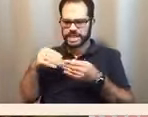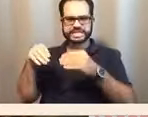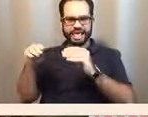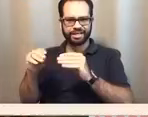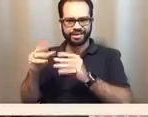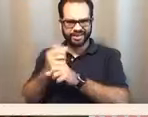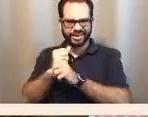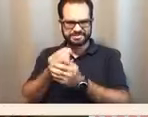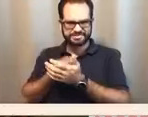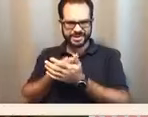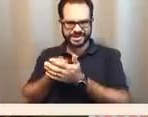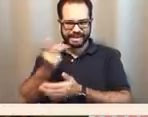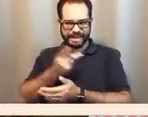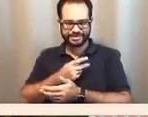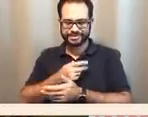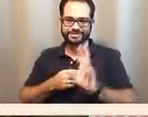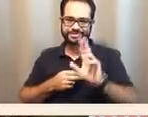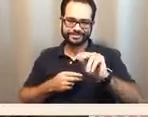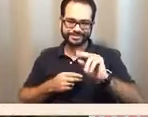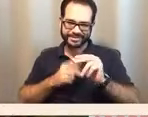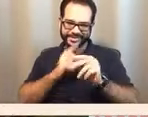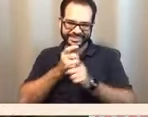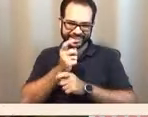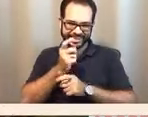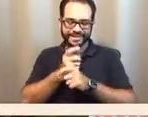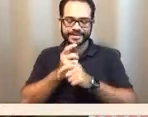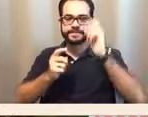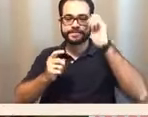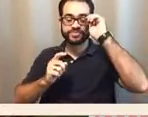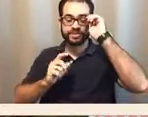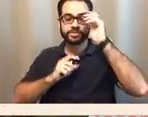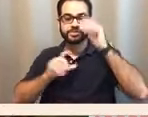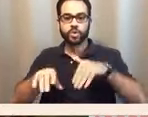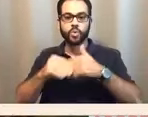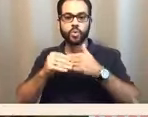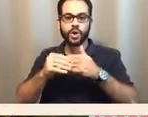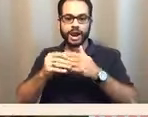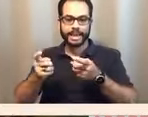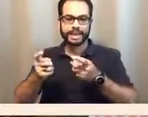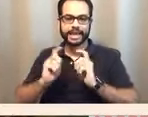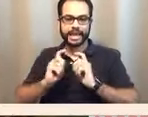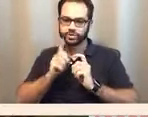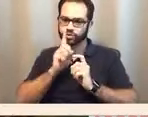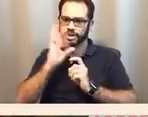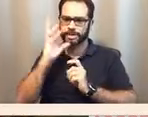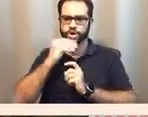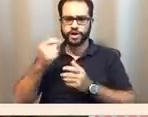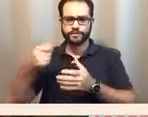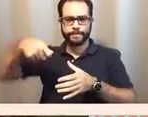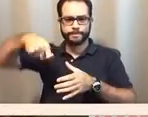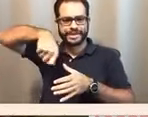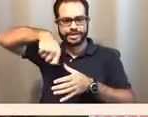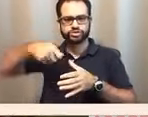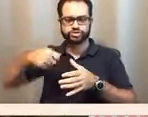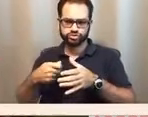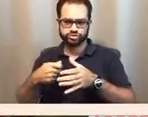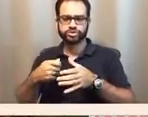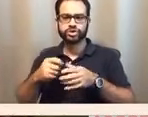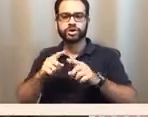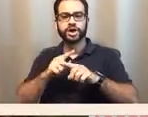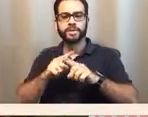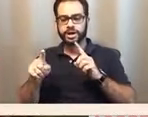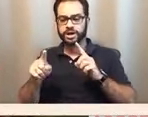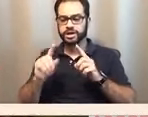I didn't do that. It was given to us as a wedding gift. Beautiful picture. But over